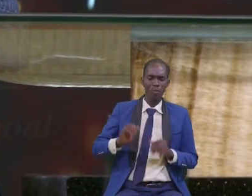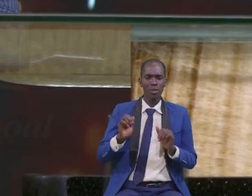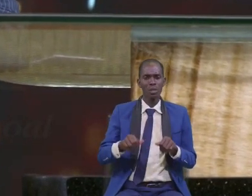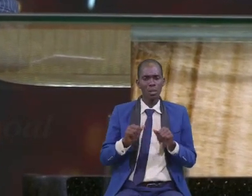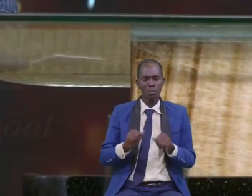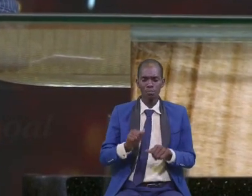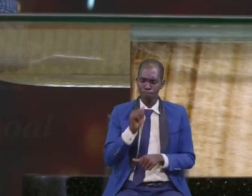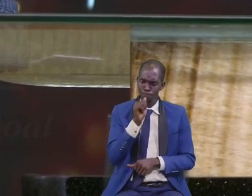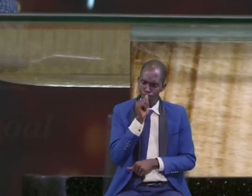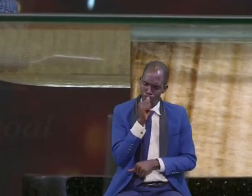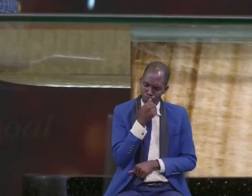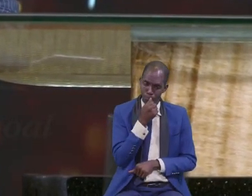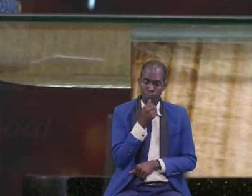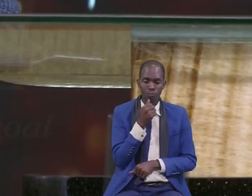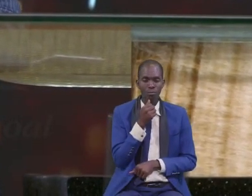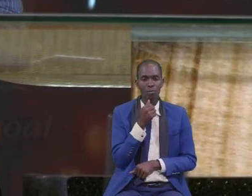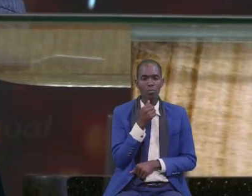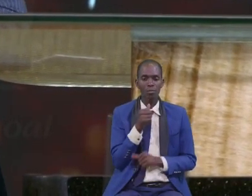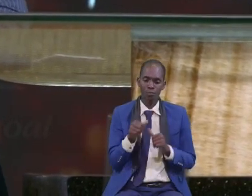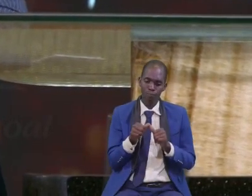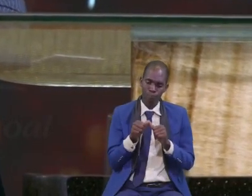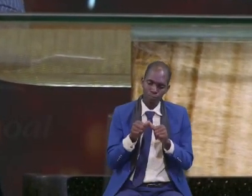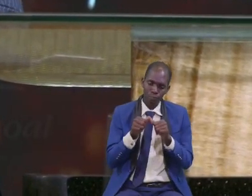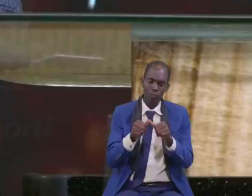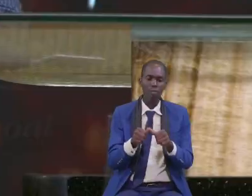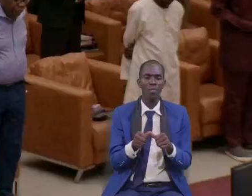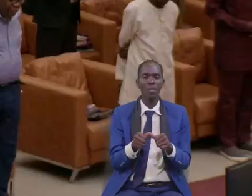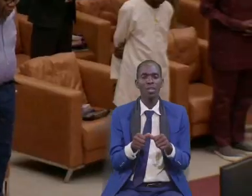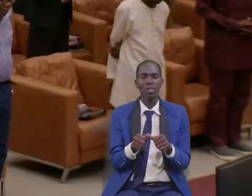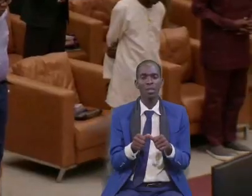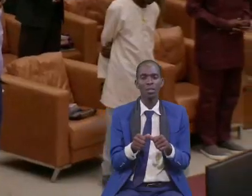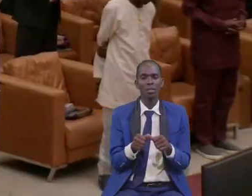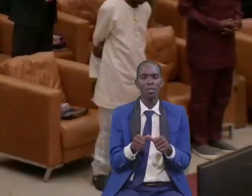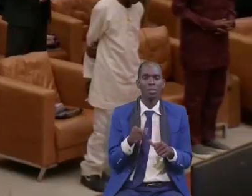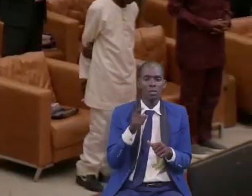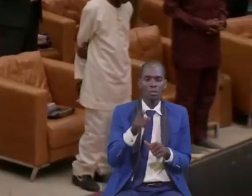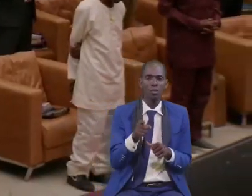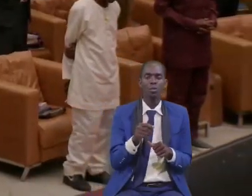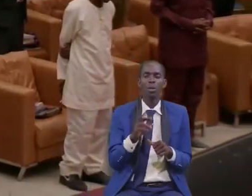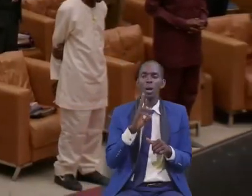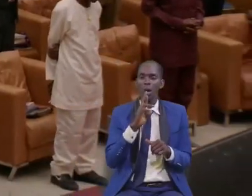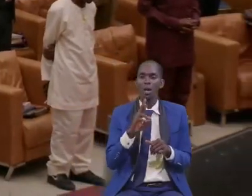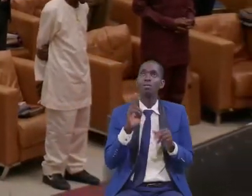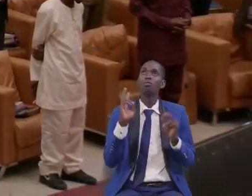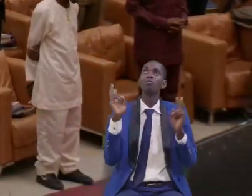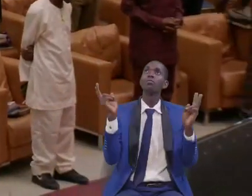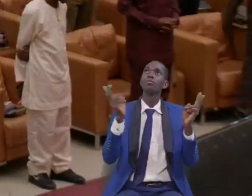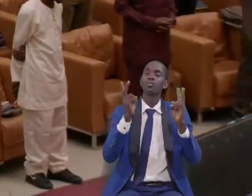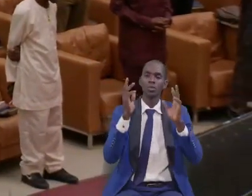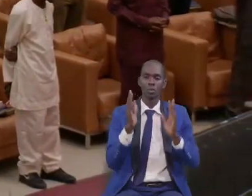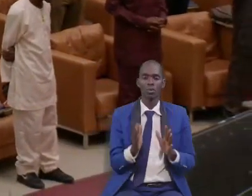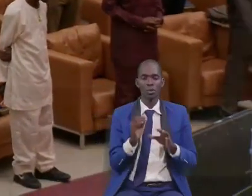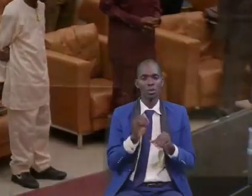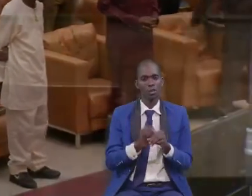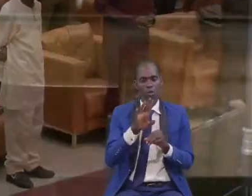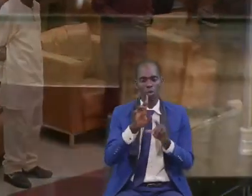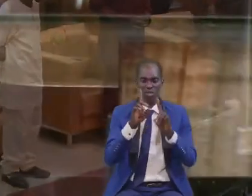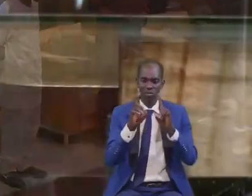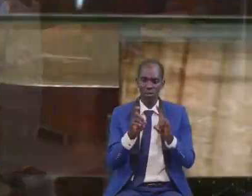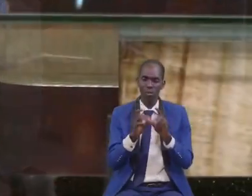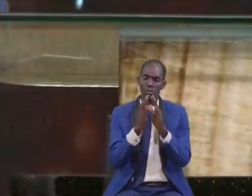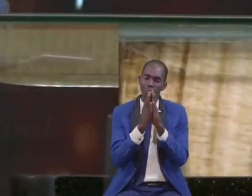You're patient, you're triumphant in your trials. Talk to the Lord,